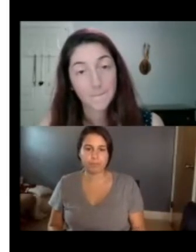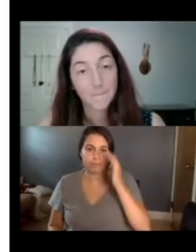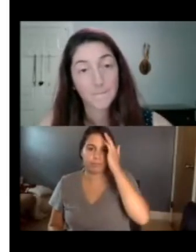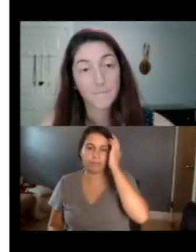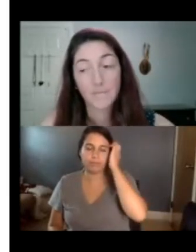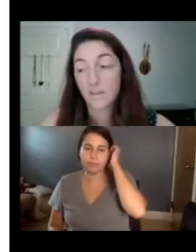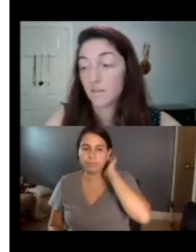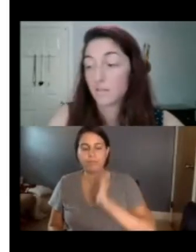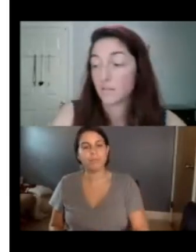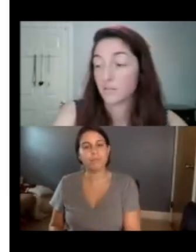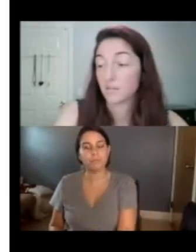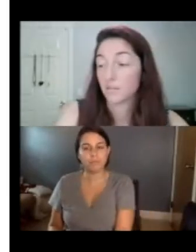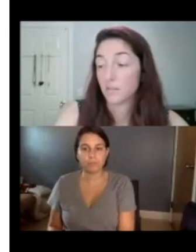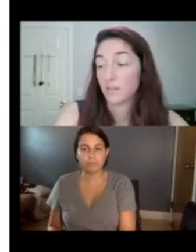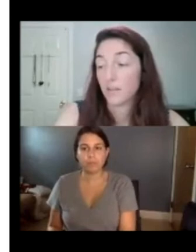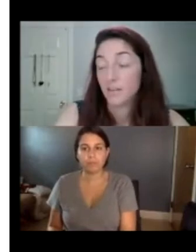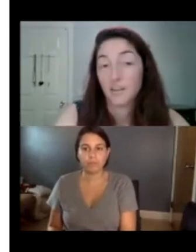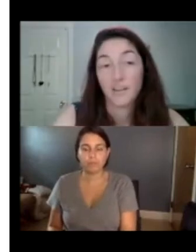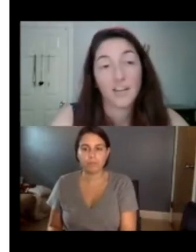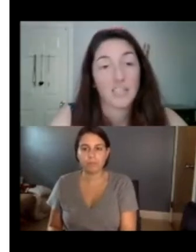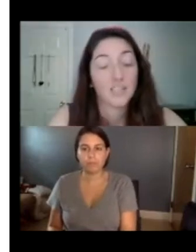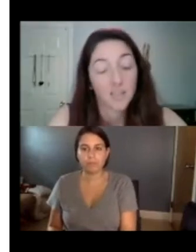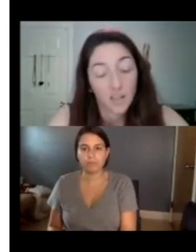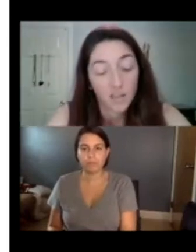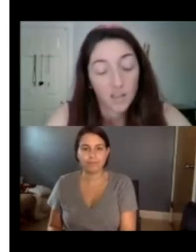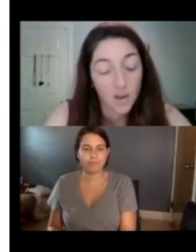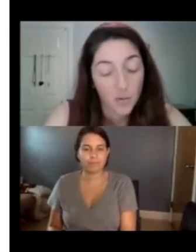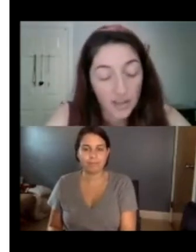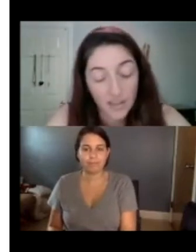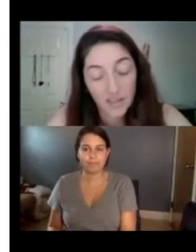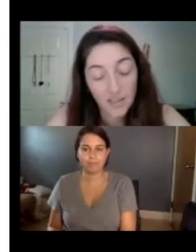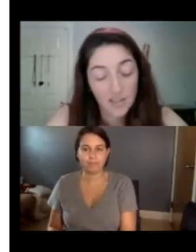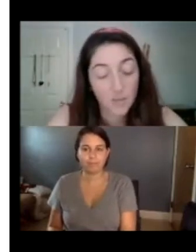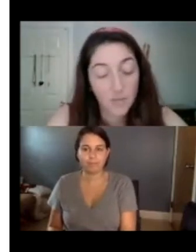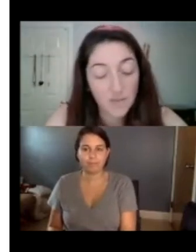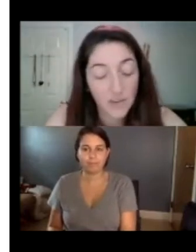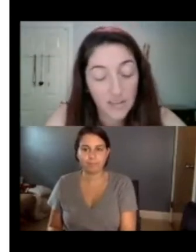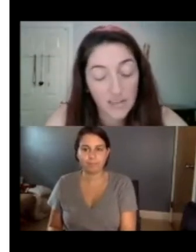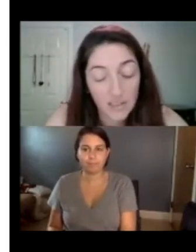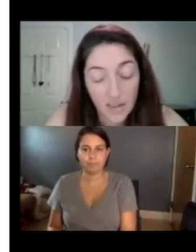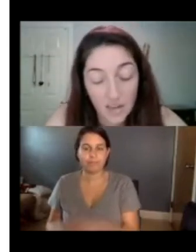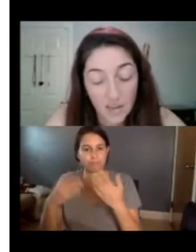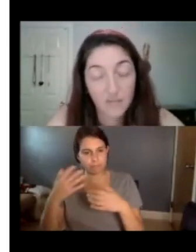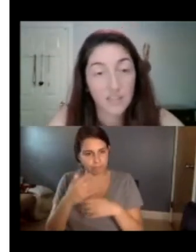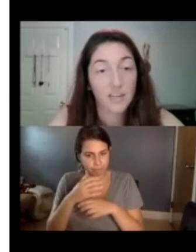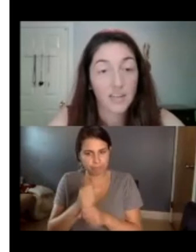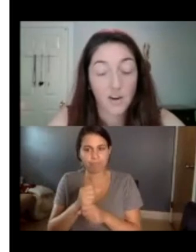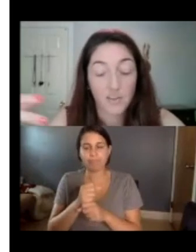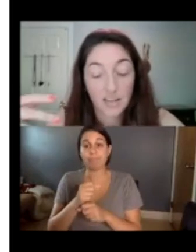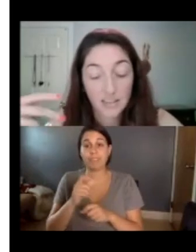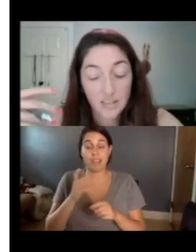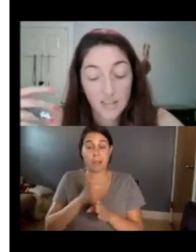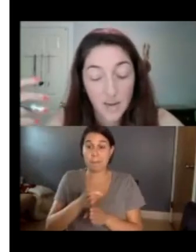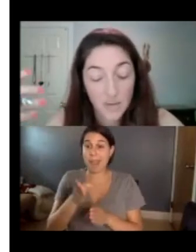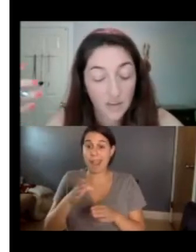So In sum, the main findings of this study